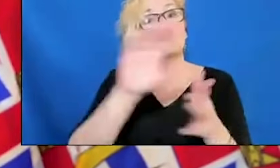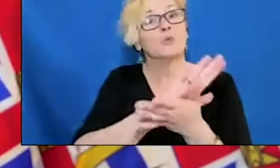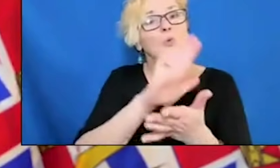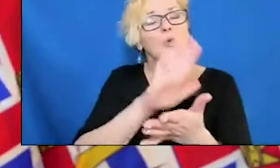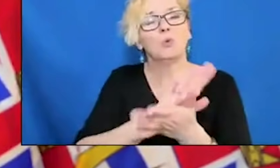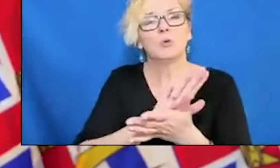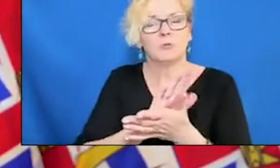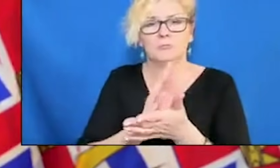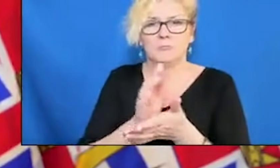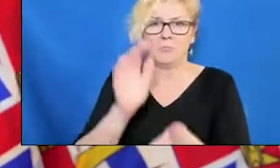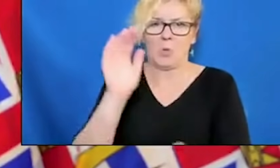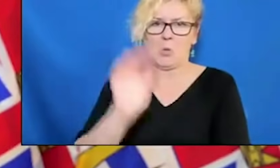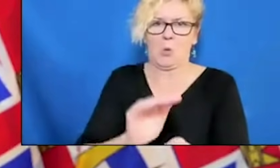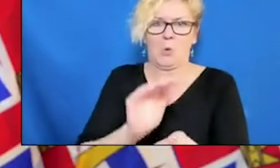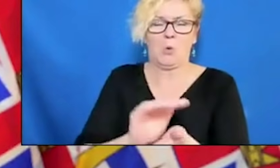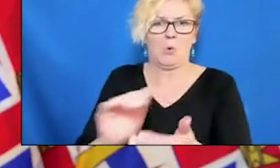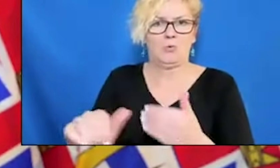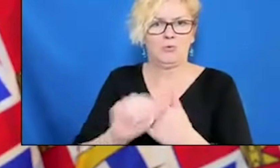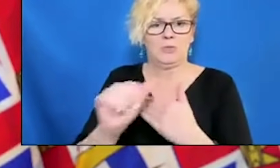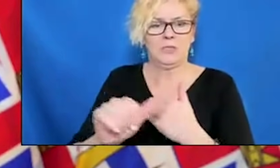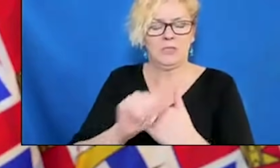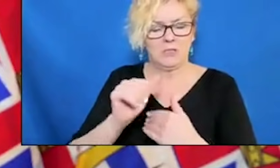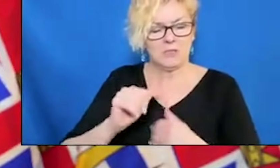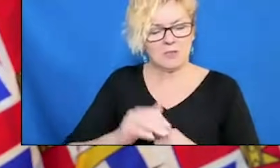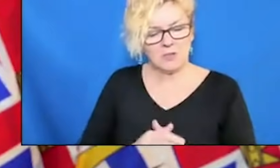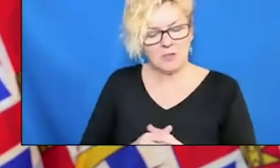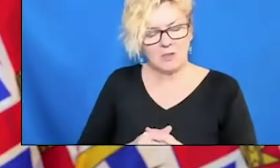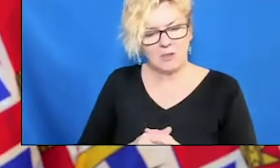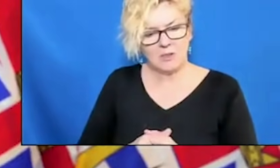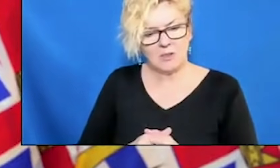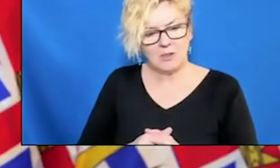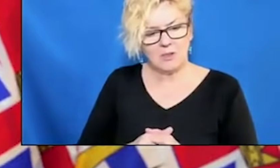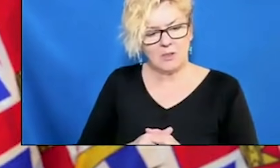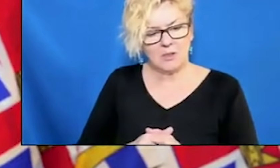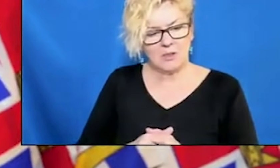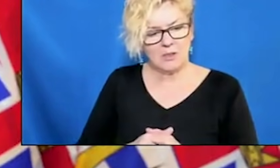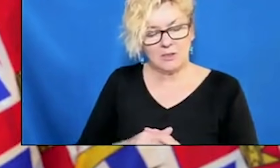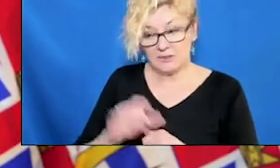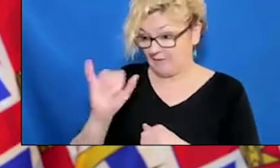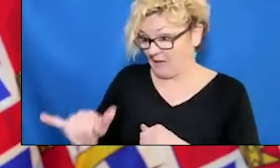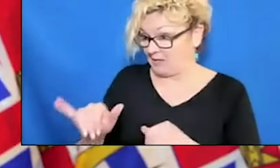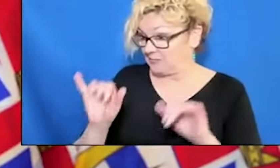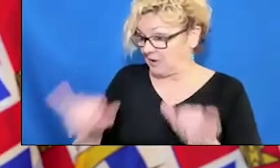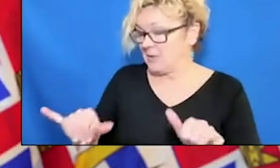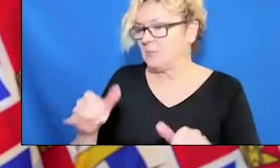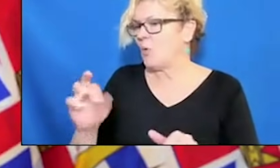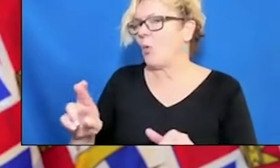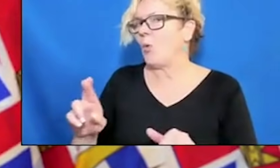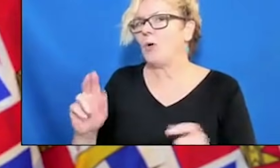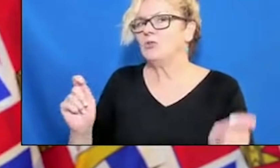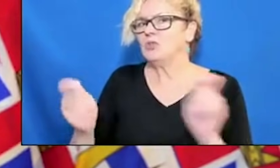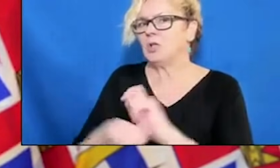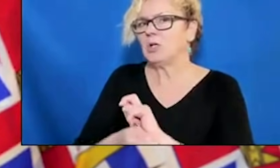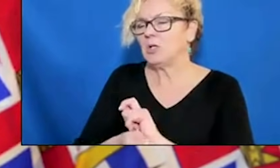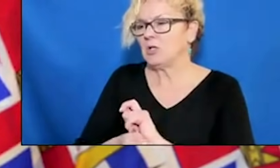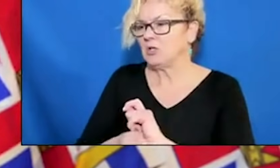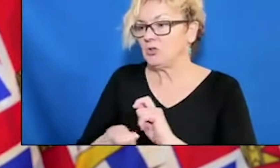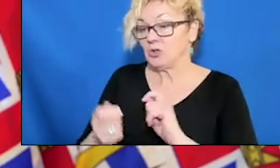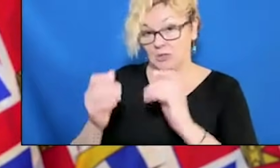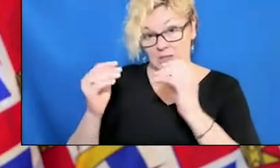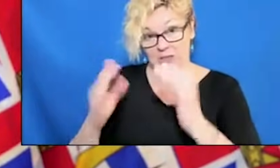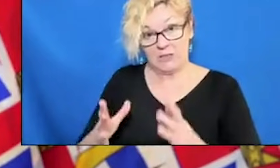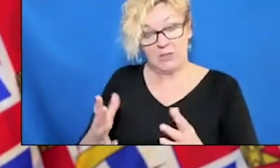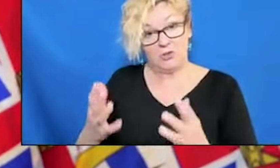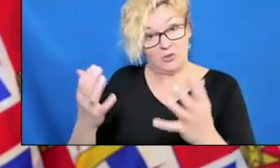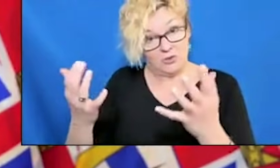wondering, have teachers been contracting COVID in schools in greater numbers than we were first led to believe,